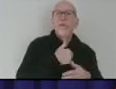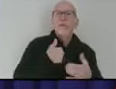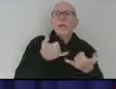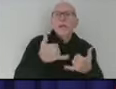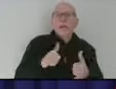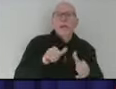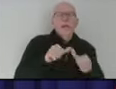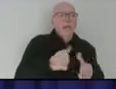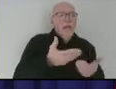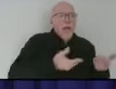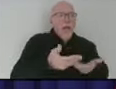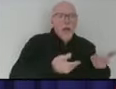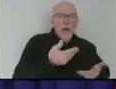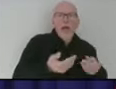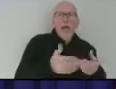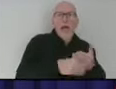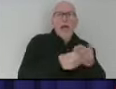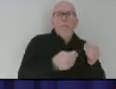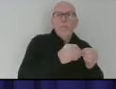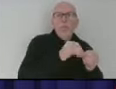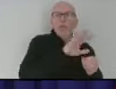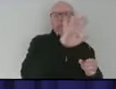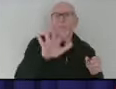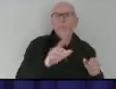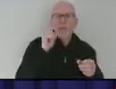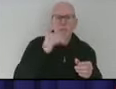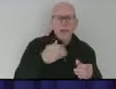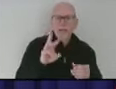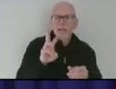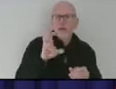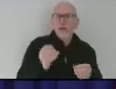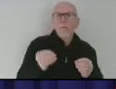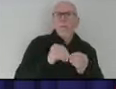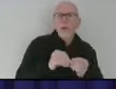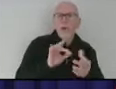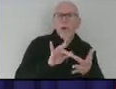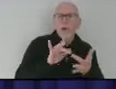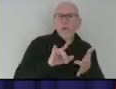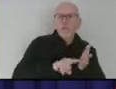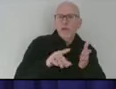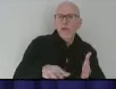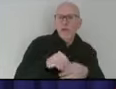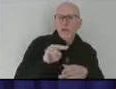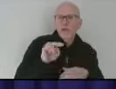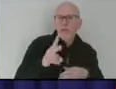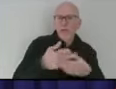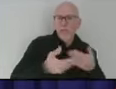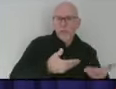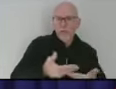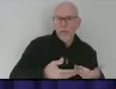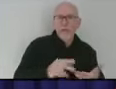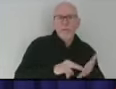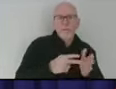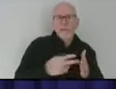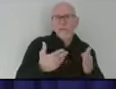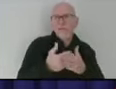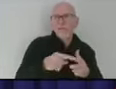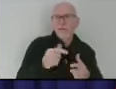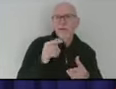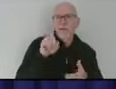hire and add more cohorts. I think there'll be an additional 600 contact tracers that come on in the month of November, bringing us probably close to